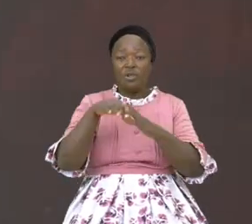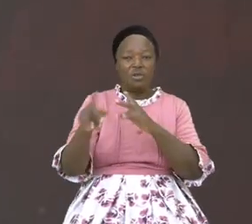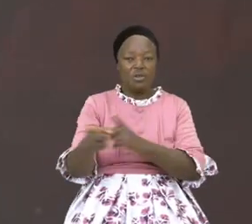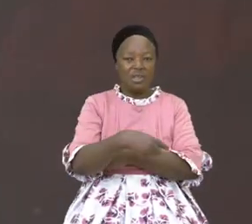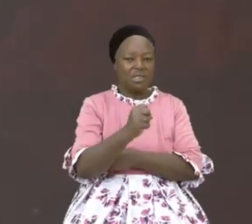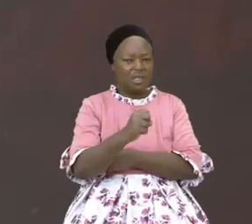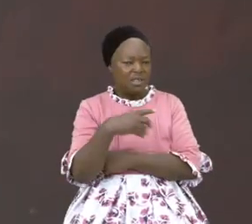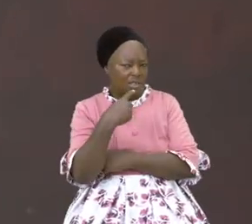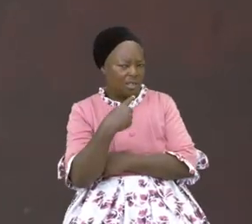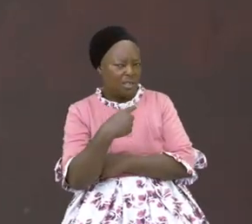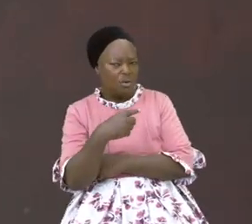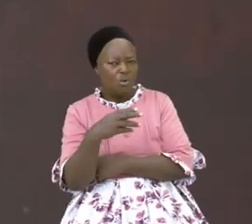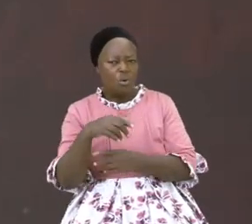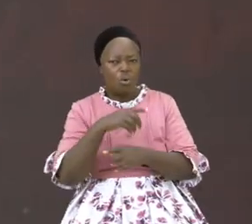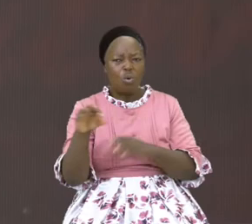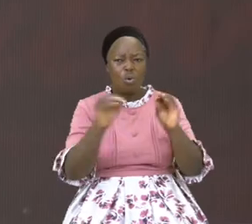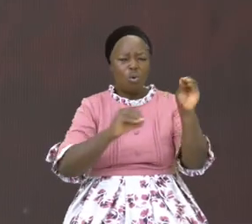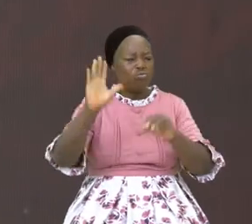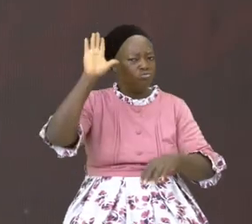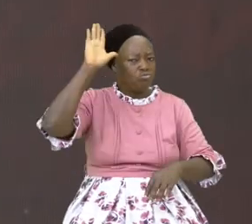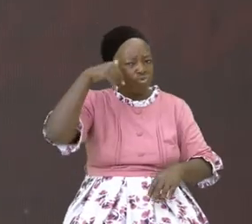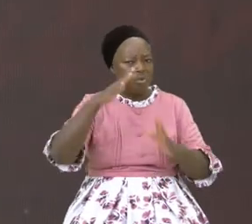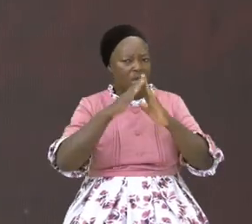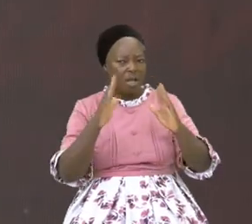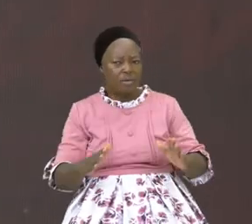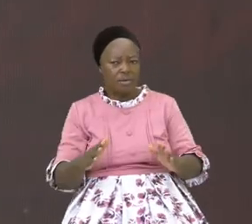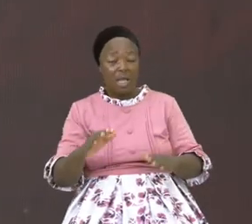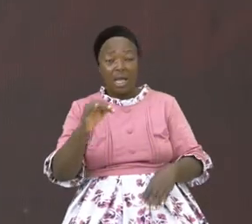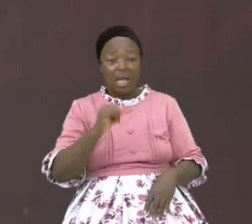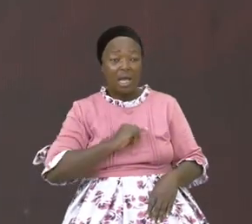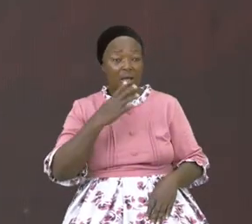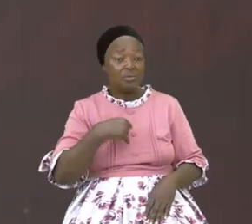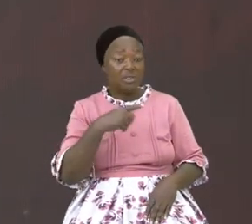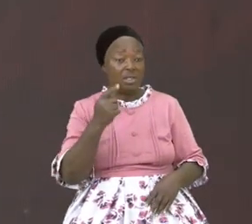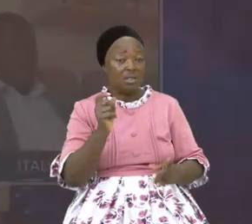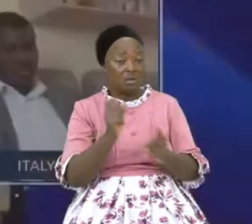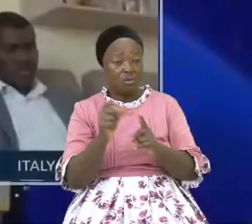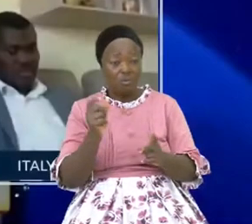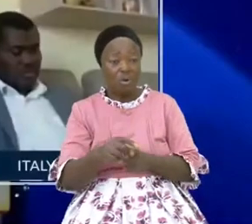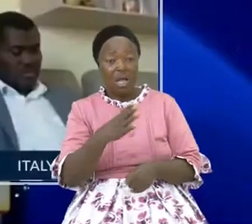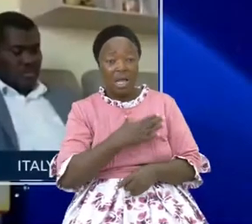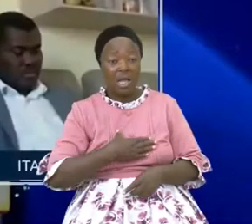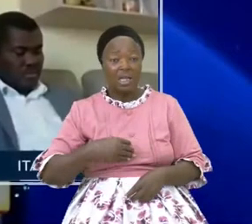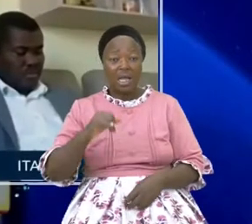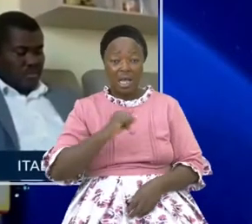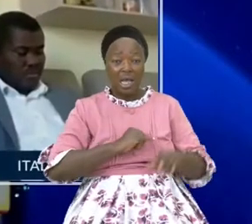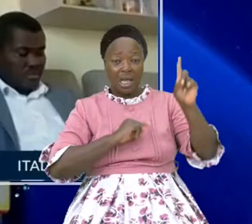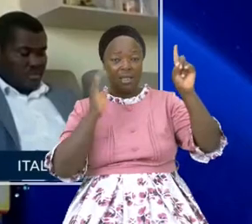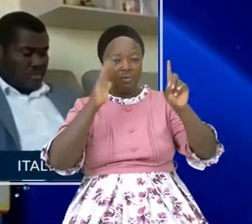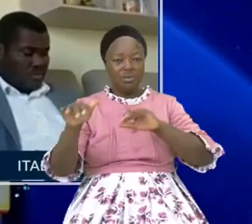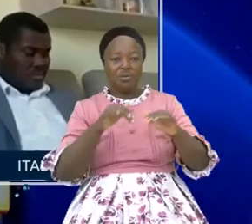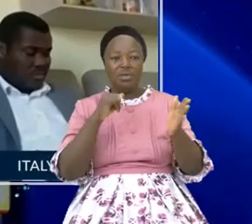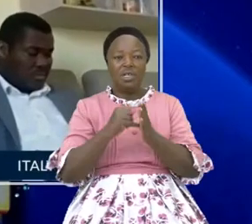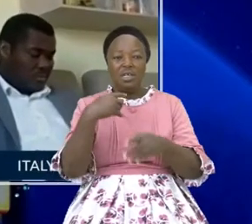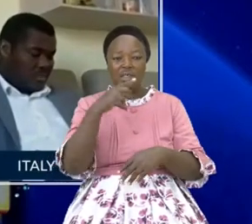O rebellious house, I will say the word, and I will perform it, says